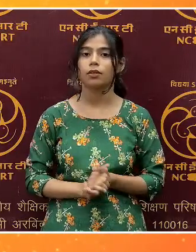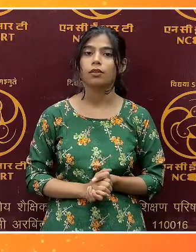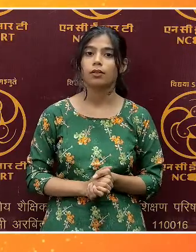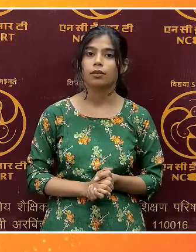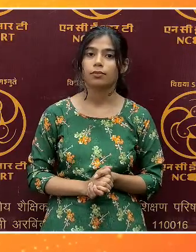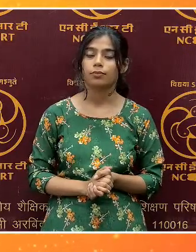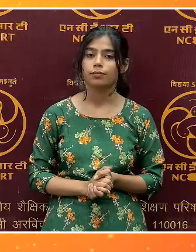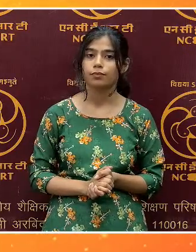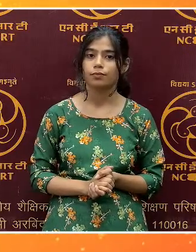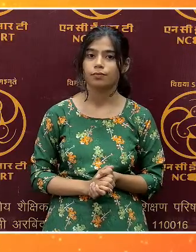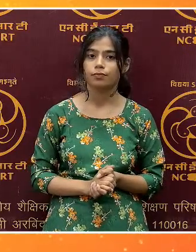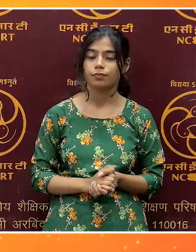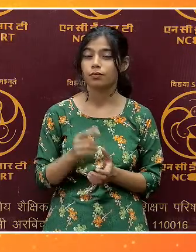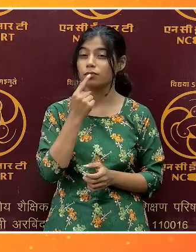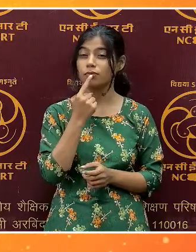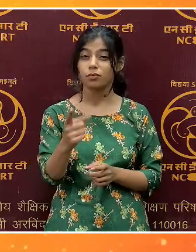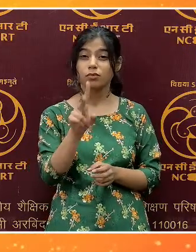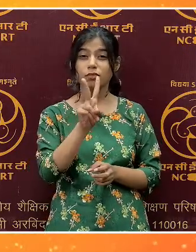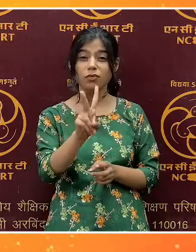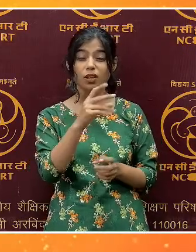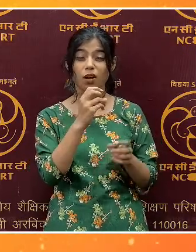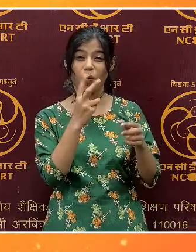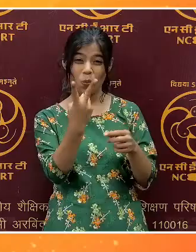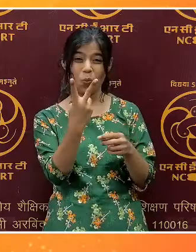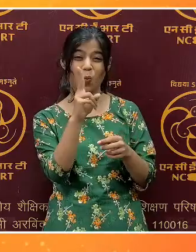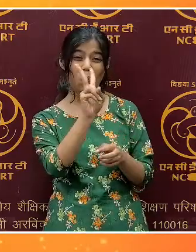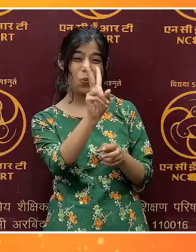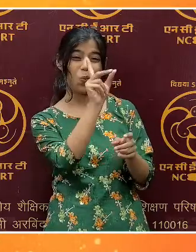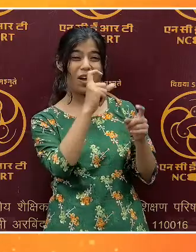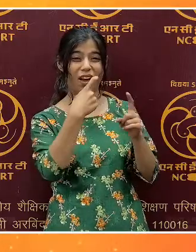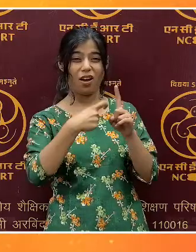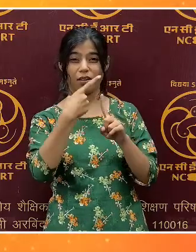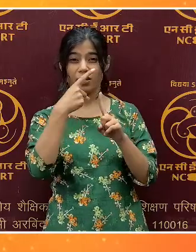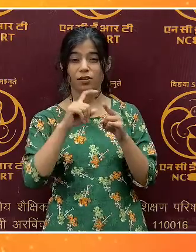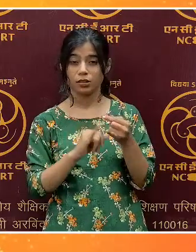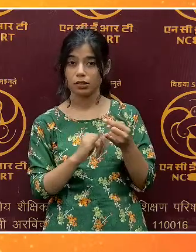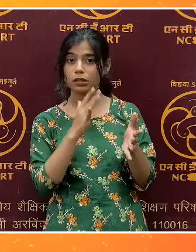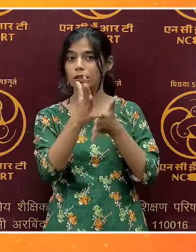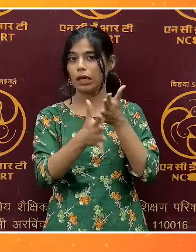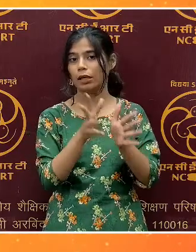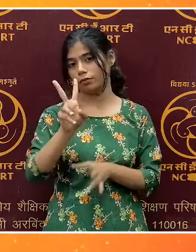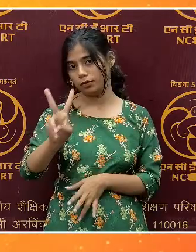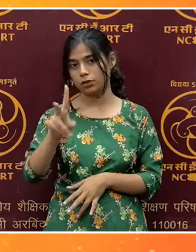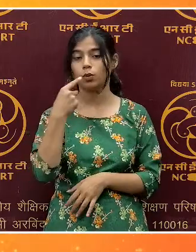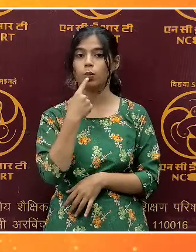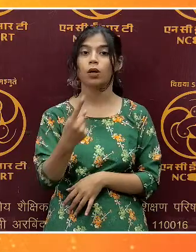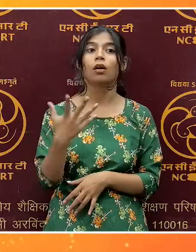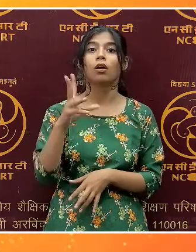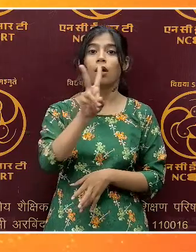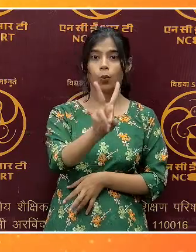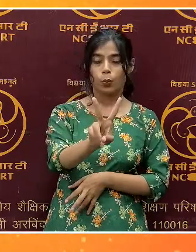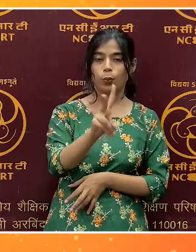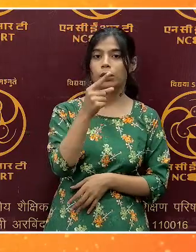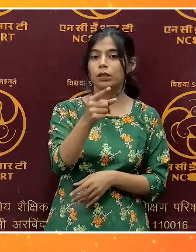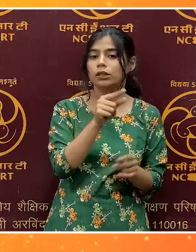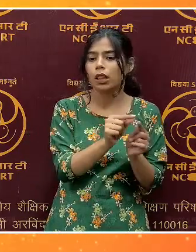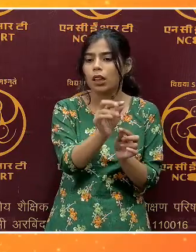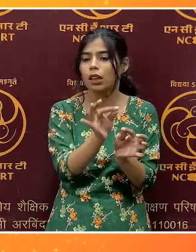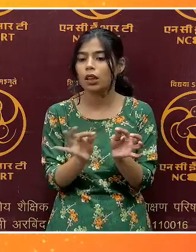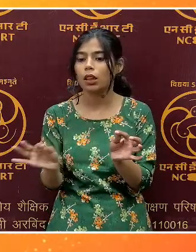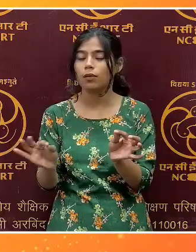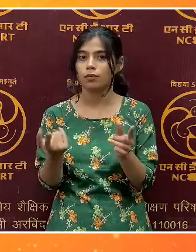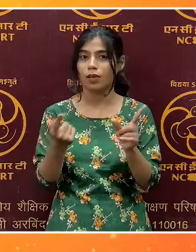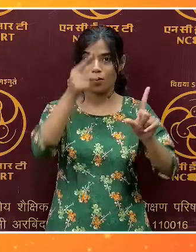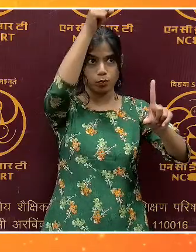a directed line segment. The length represents magnitude of the vector on a suitable scale. Scale we have